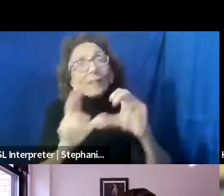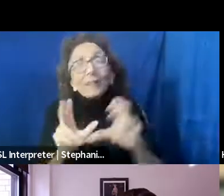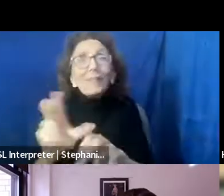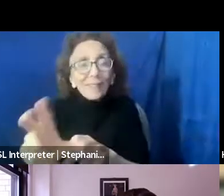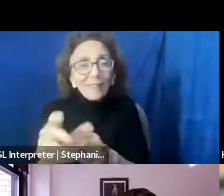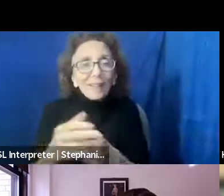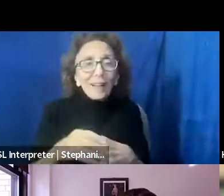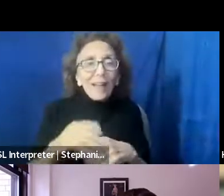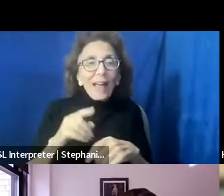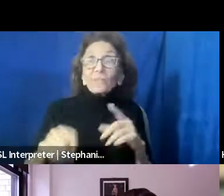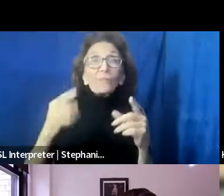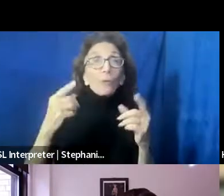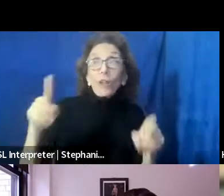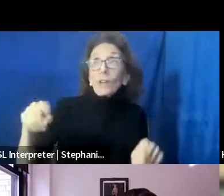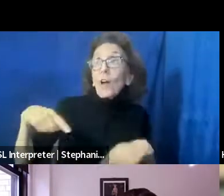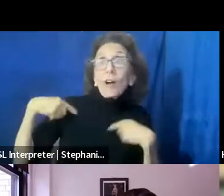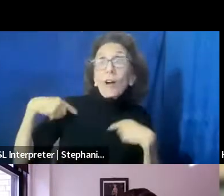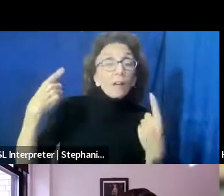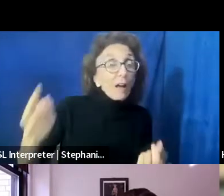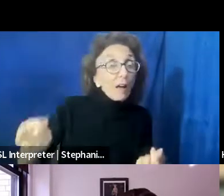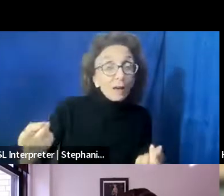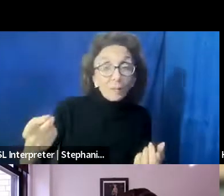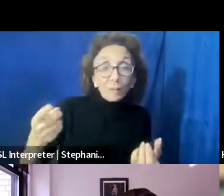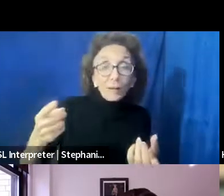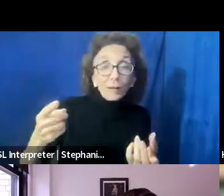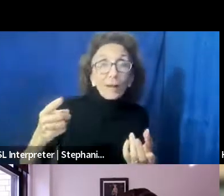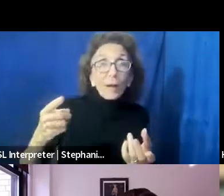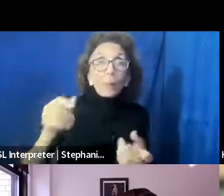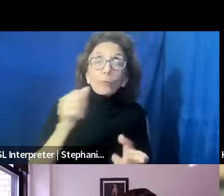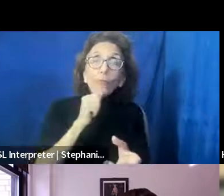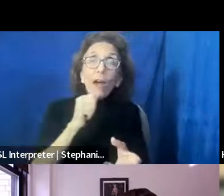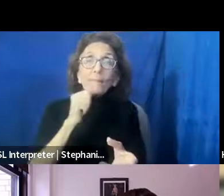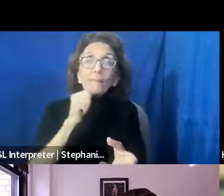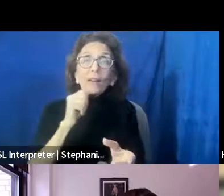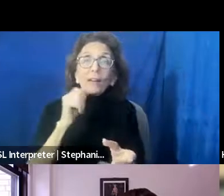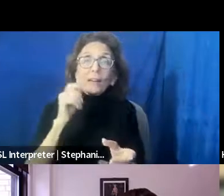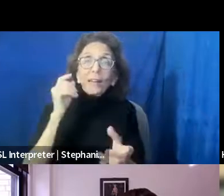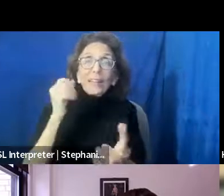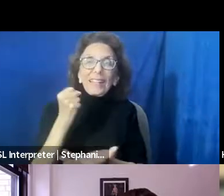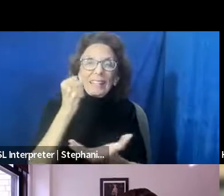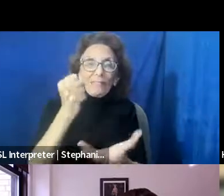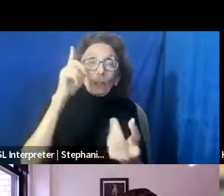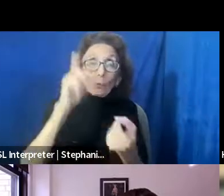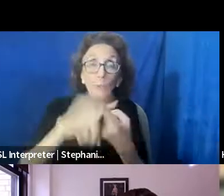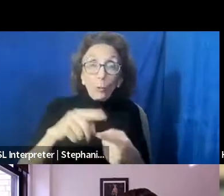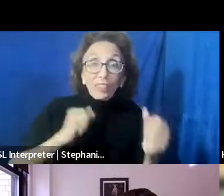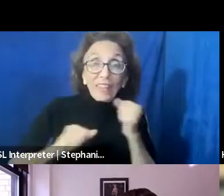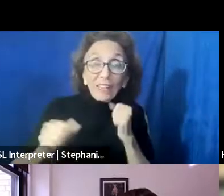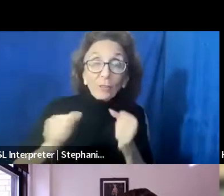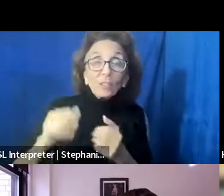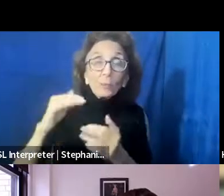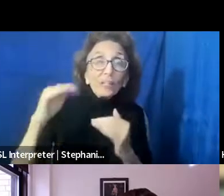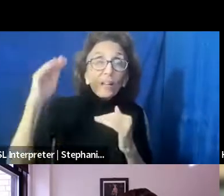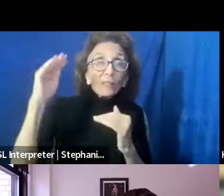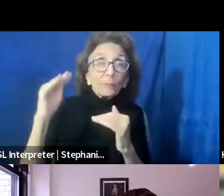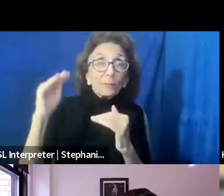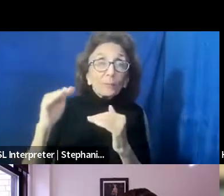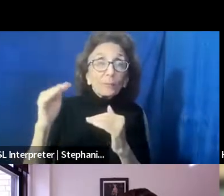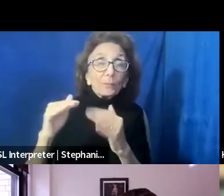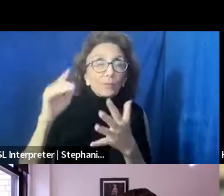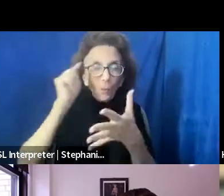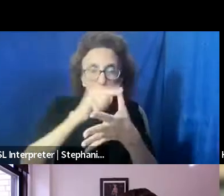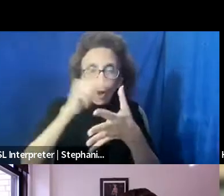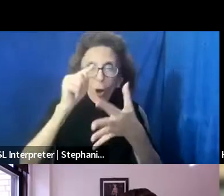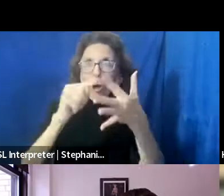languishing of private philanthropic giving towards theater. For all of these reasons, it is really hard